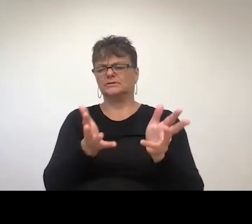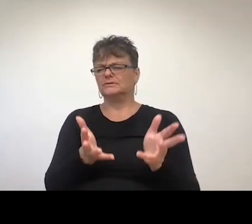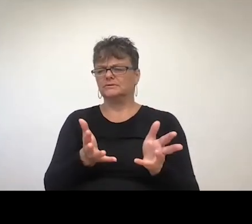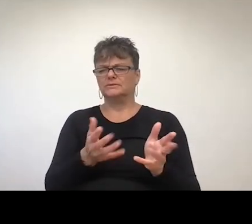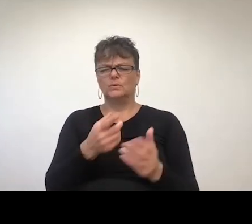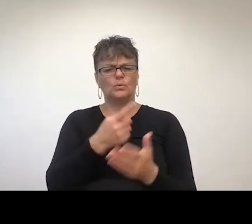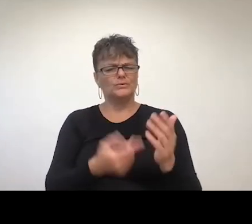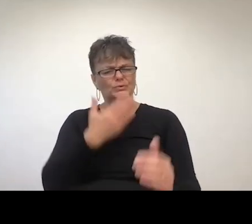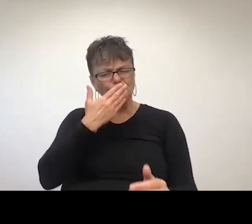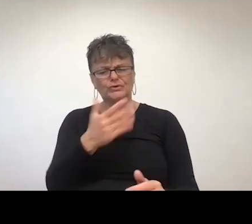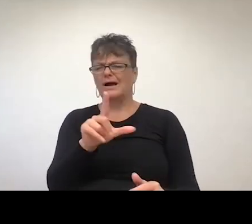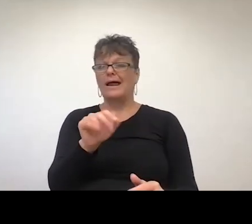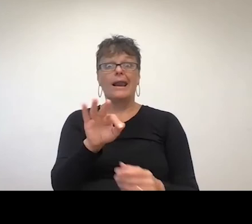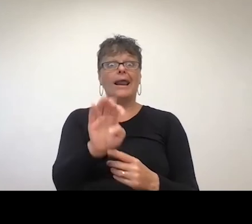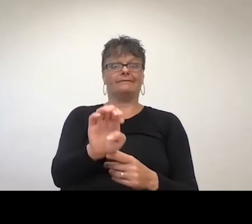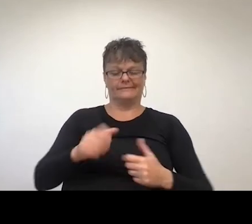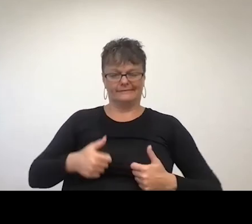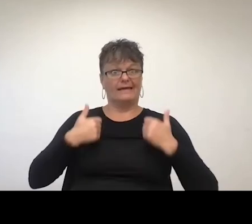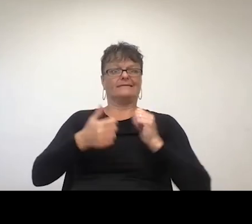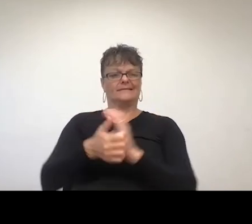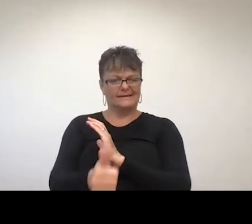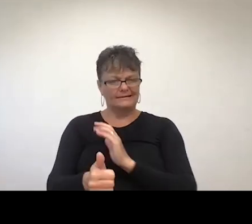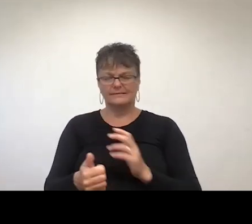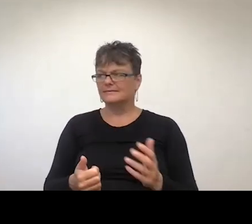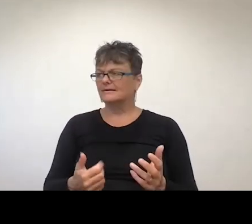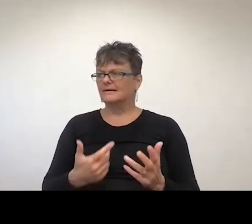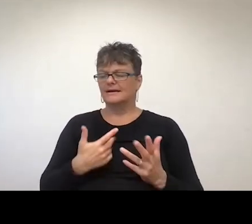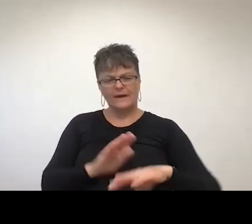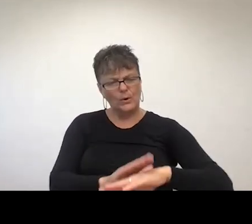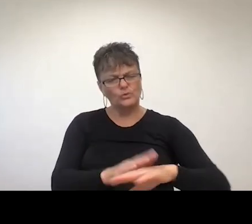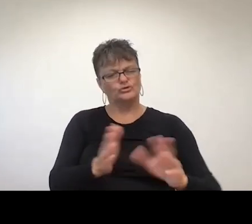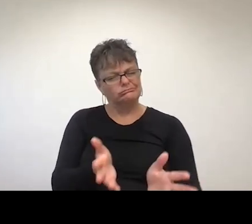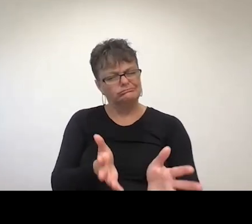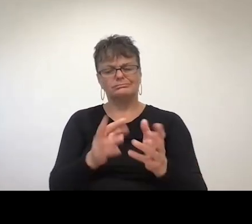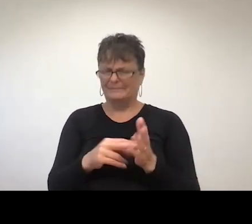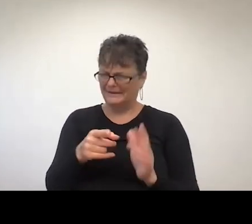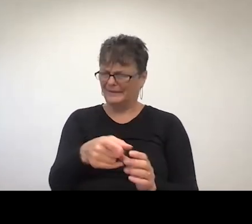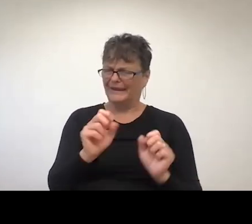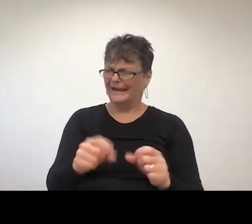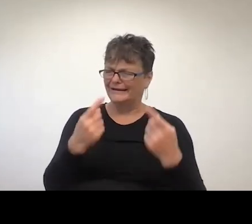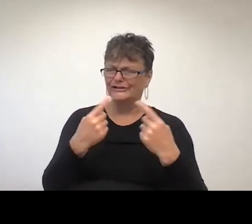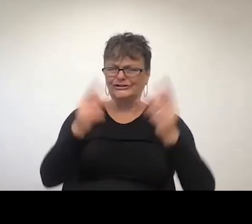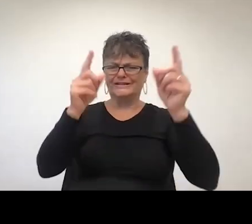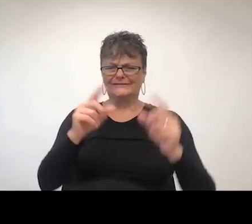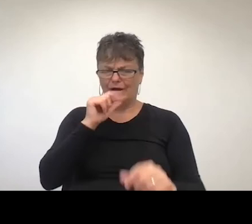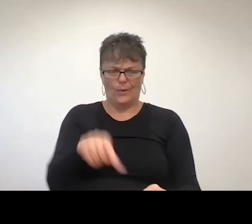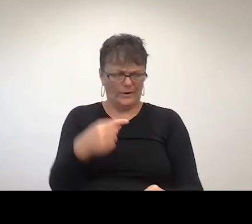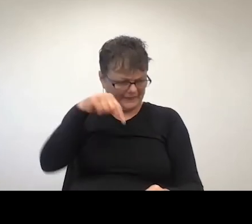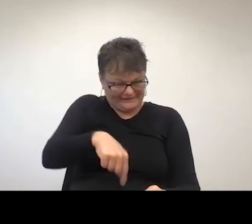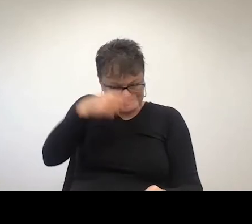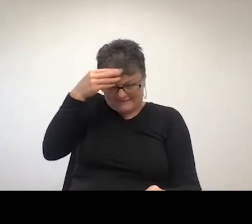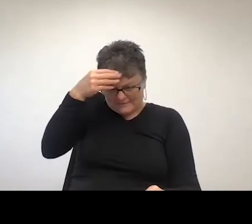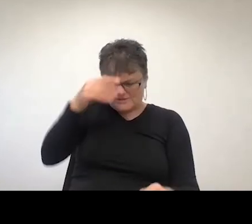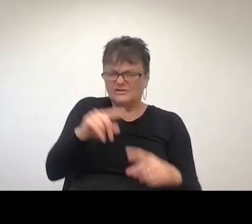life skills, that are going to help them achieve their academic, outcomes and that college credential that they are